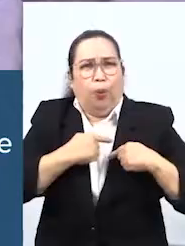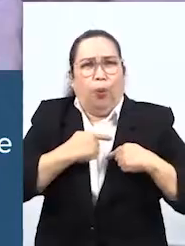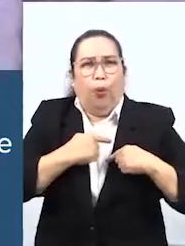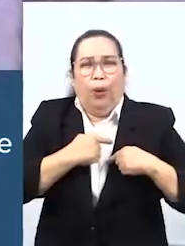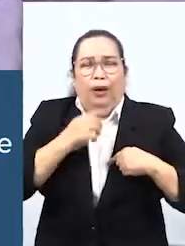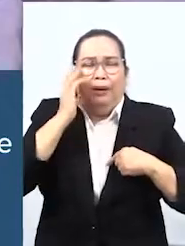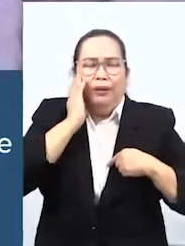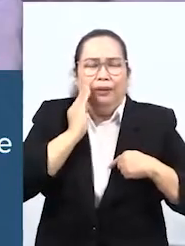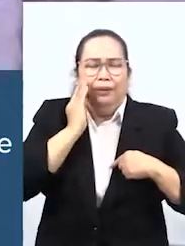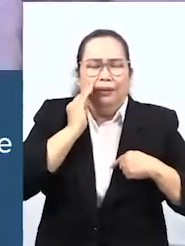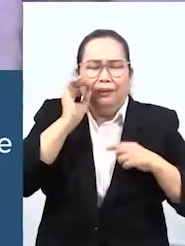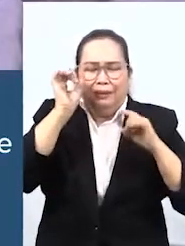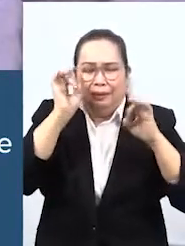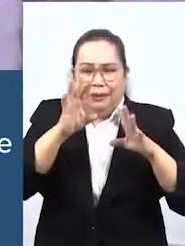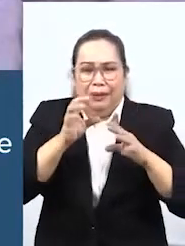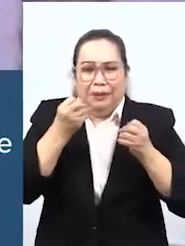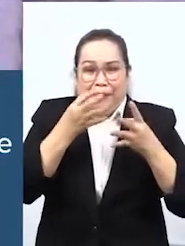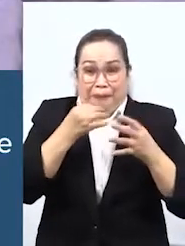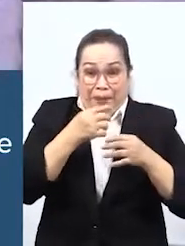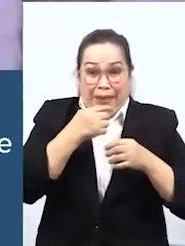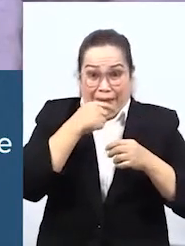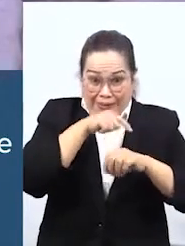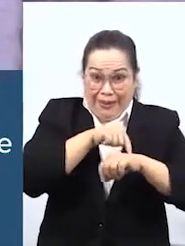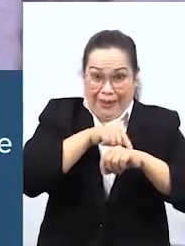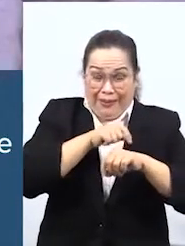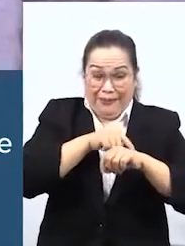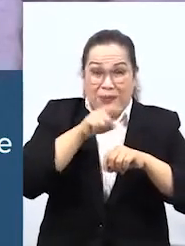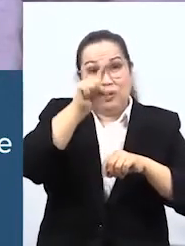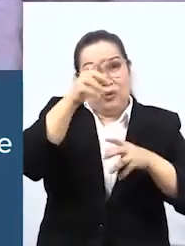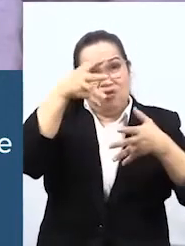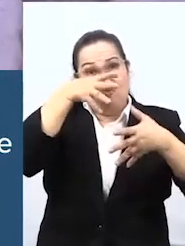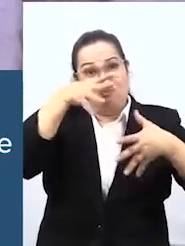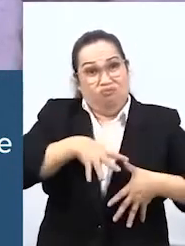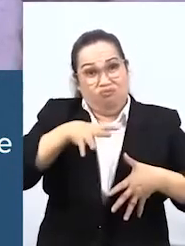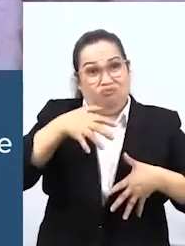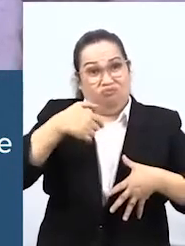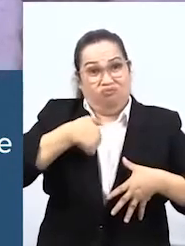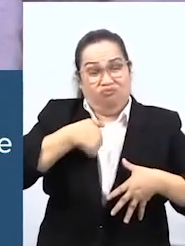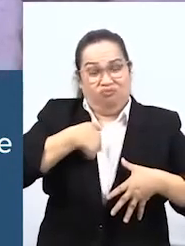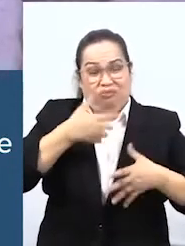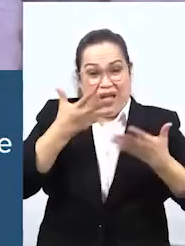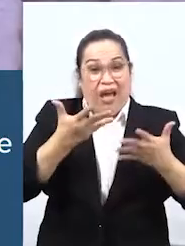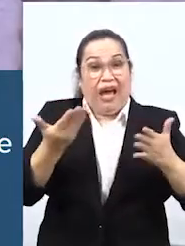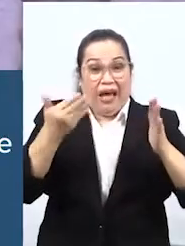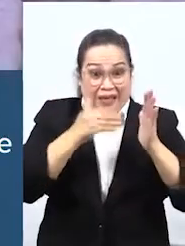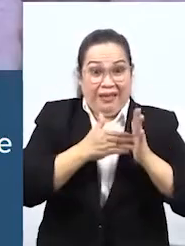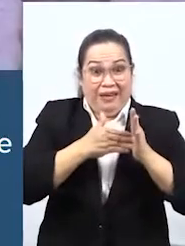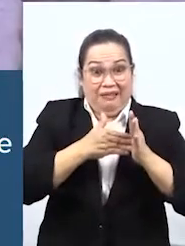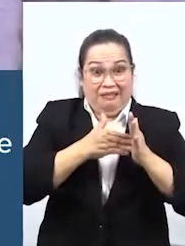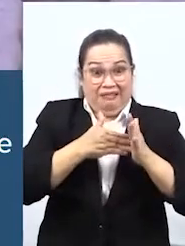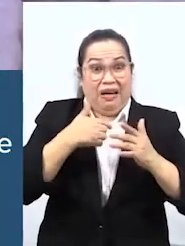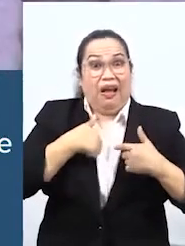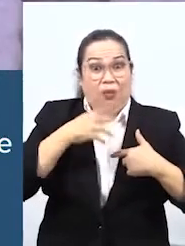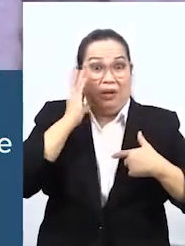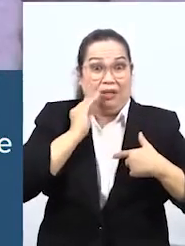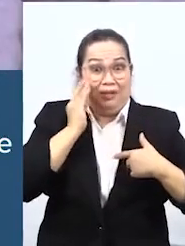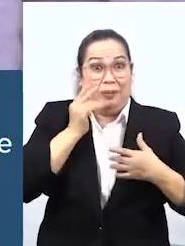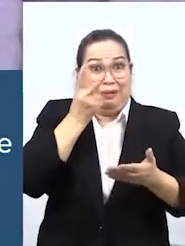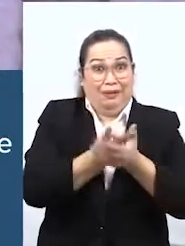past Lord ilang beses mo ako nilaglag noon Malamang ilalaglag mo ulit ako